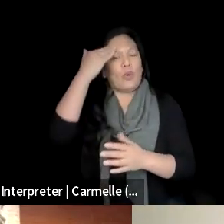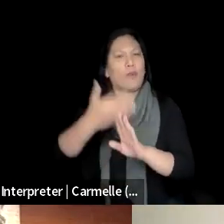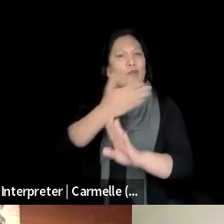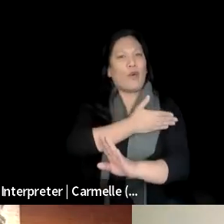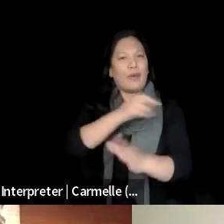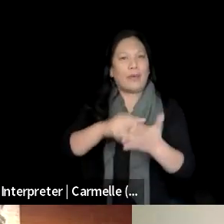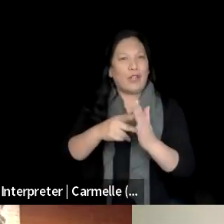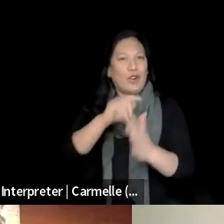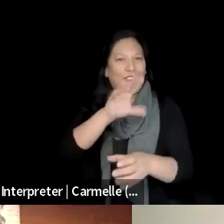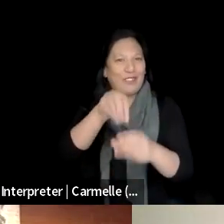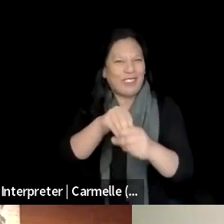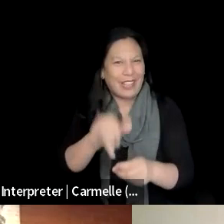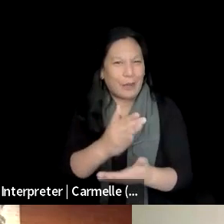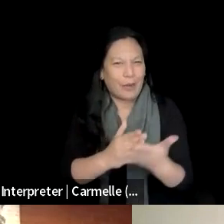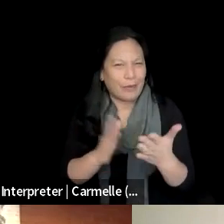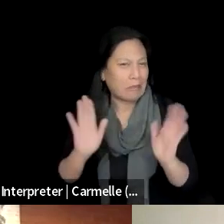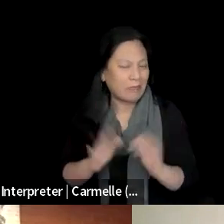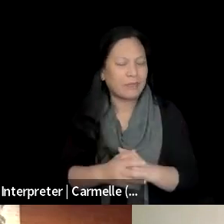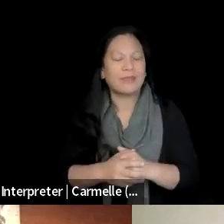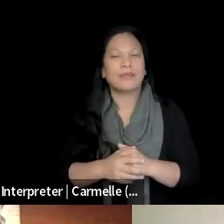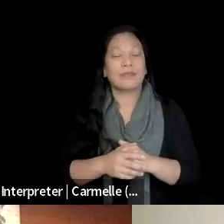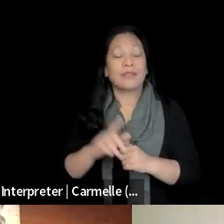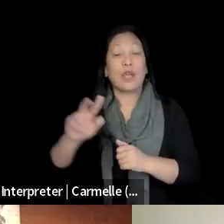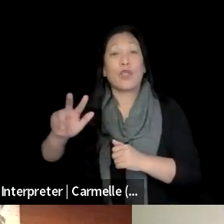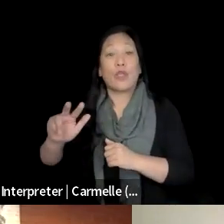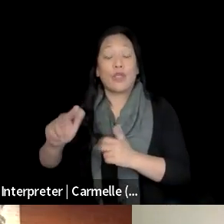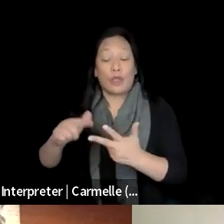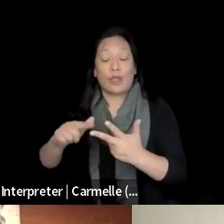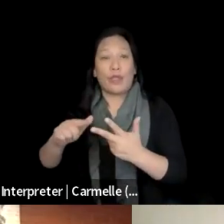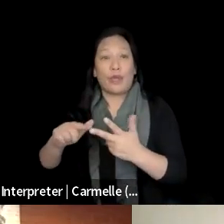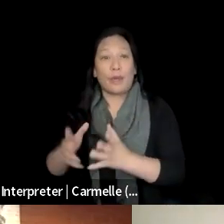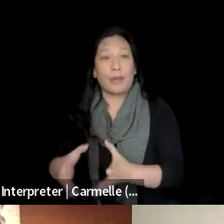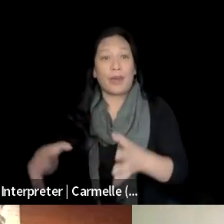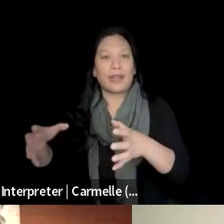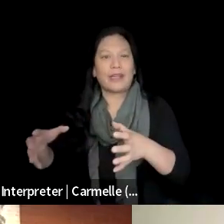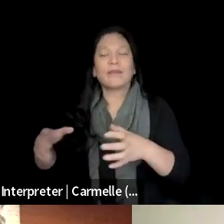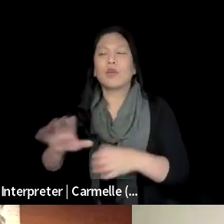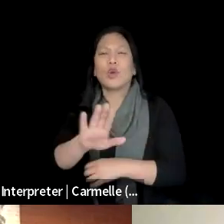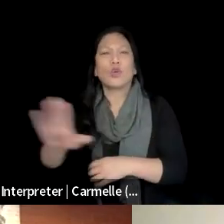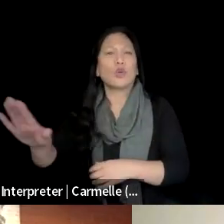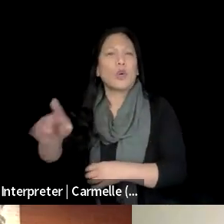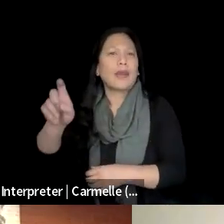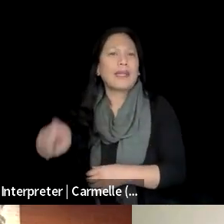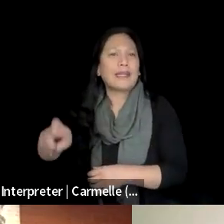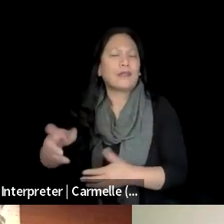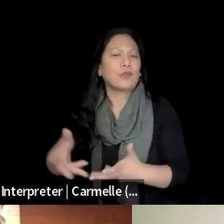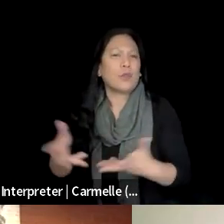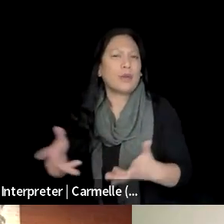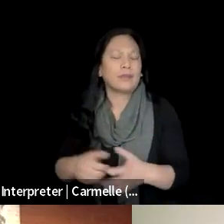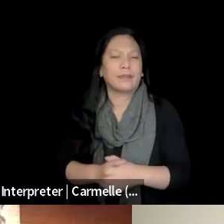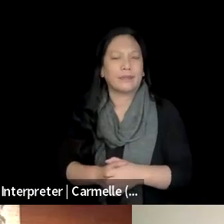lot. And then the third bucket is like, what do you need? Um,